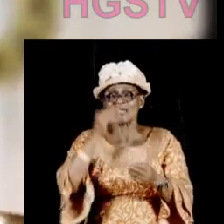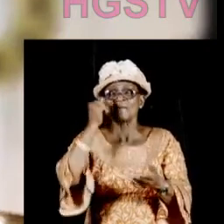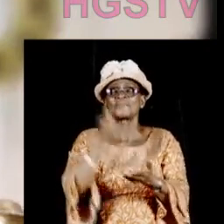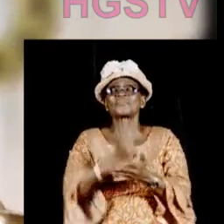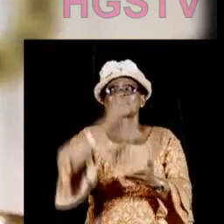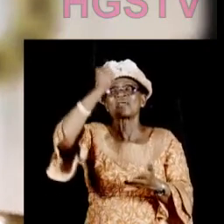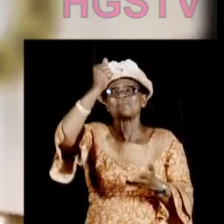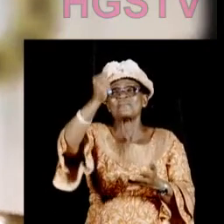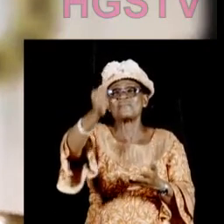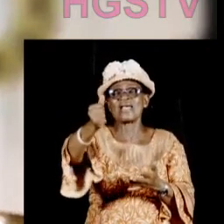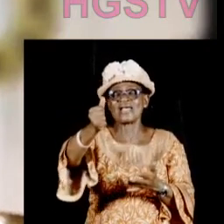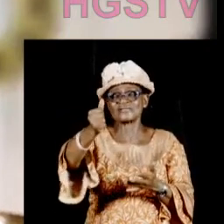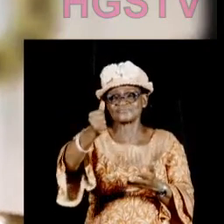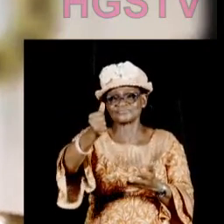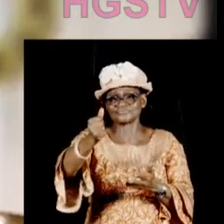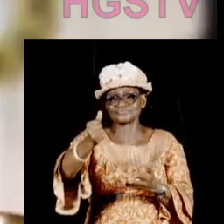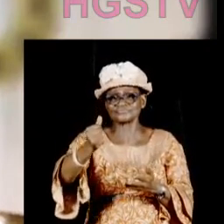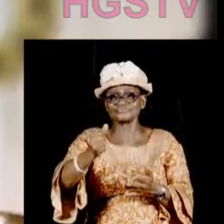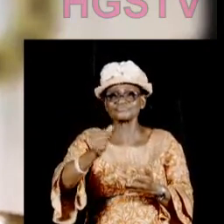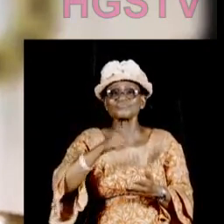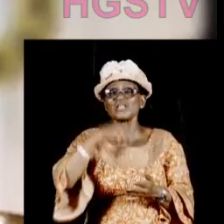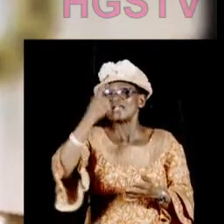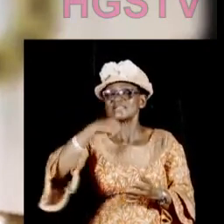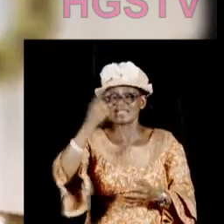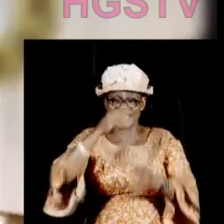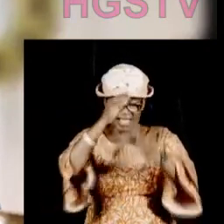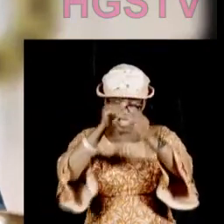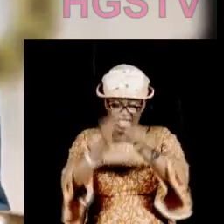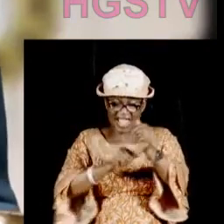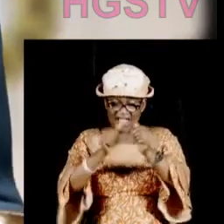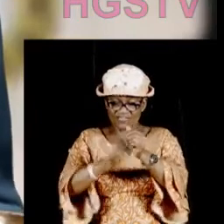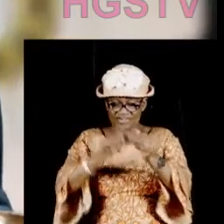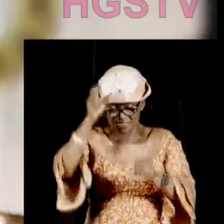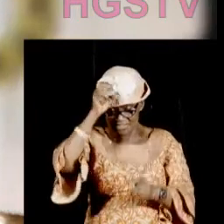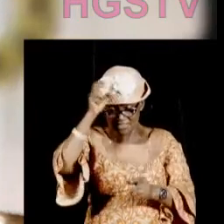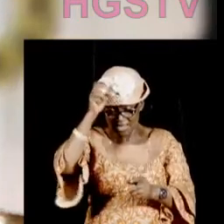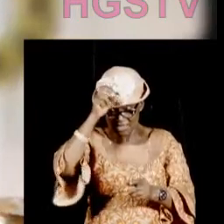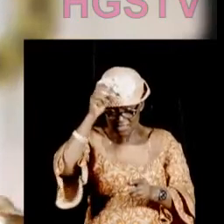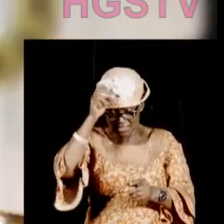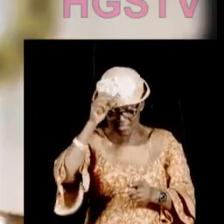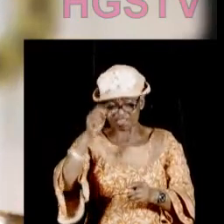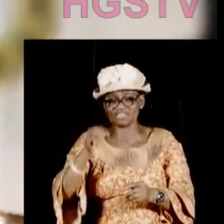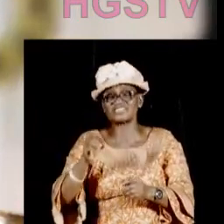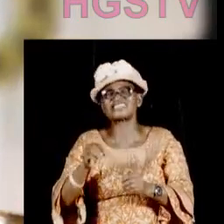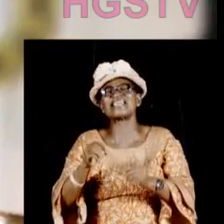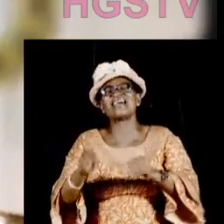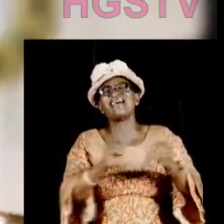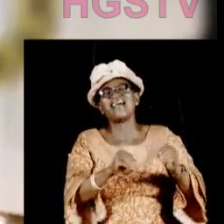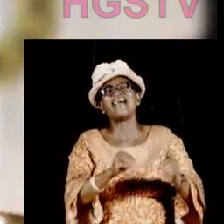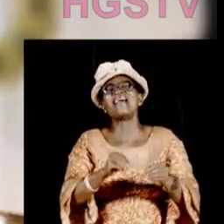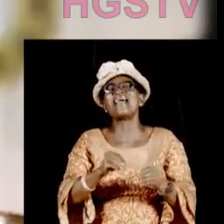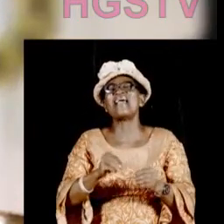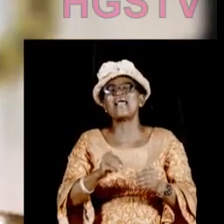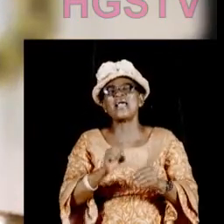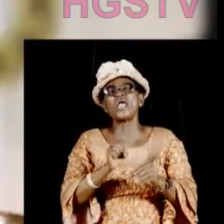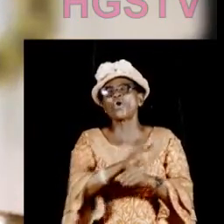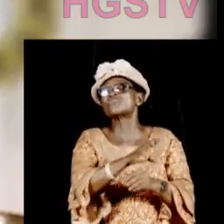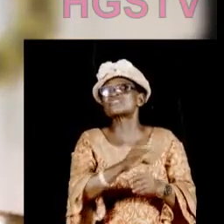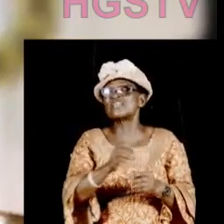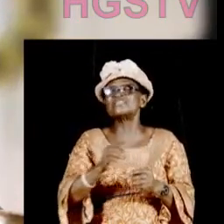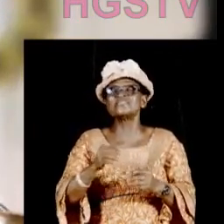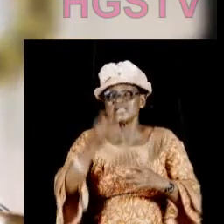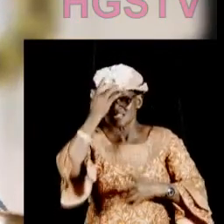name, we are praying. I want you to pray and say, every satanic deposit causing sickness in my body, cast fire now in